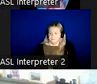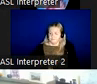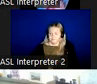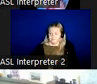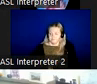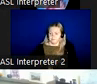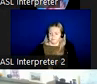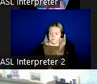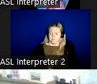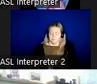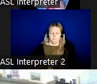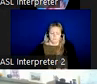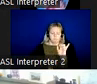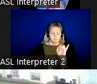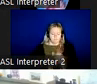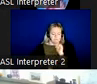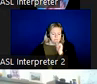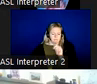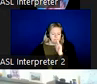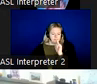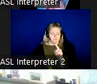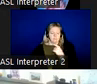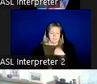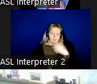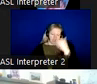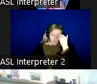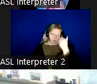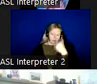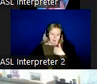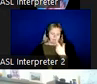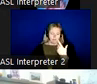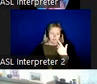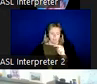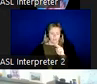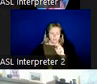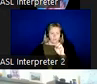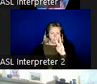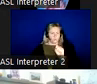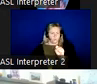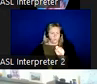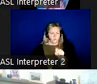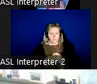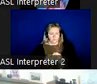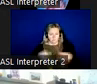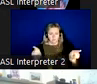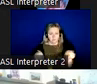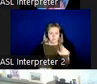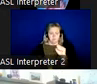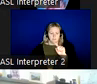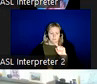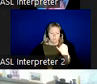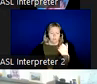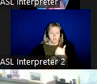I'll have to get back to you. I know there's a newsletter that St. John's Public Library does, an